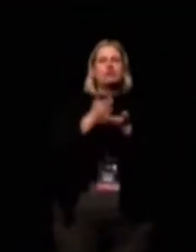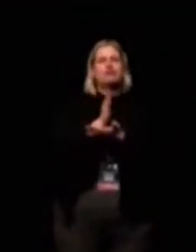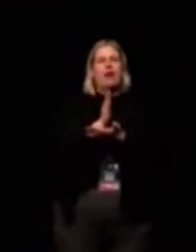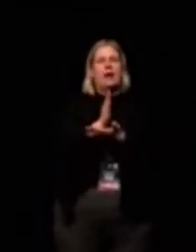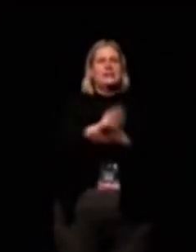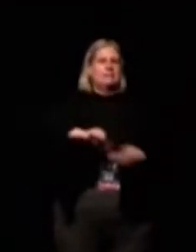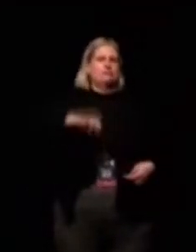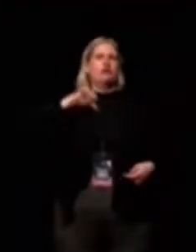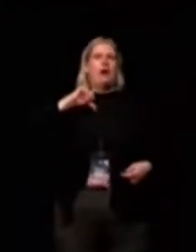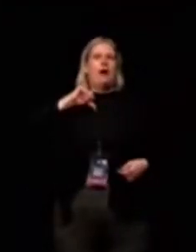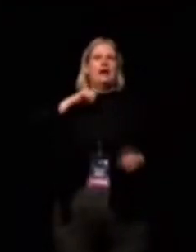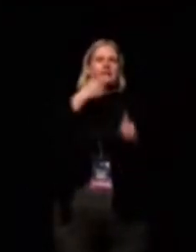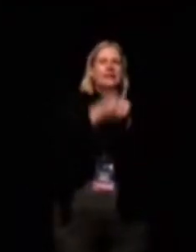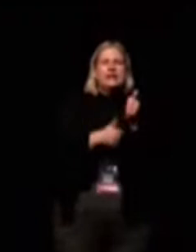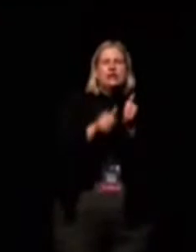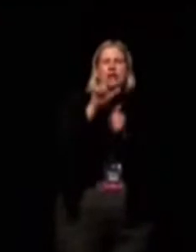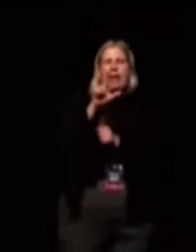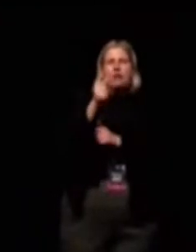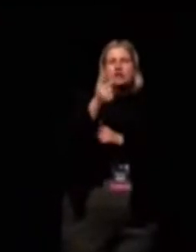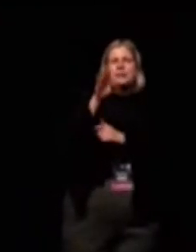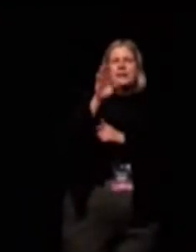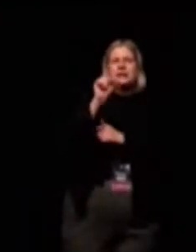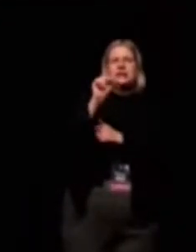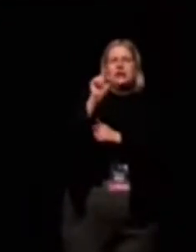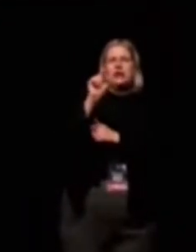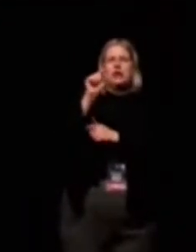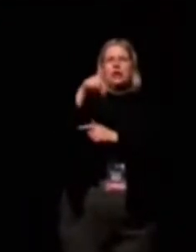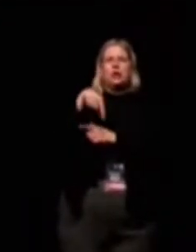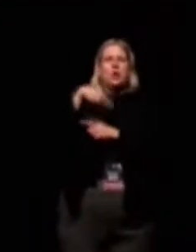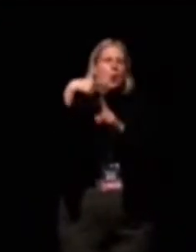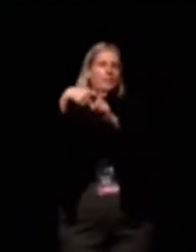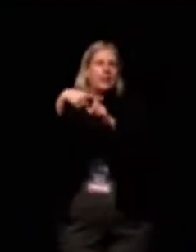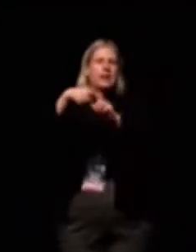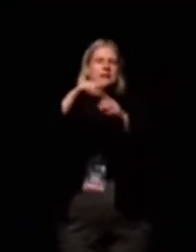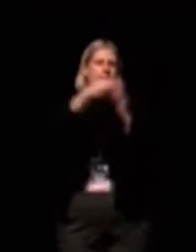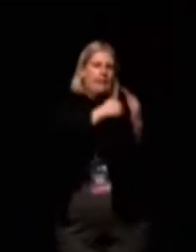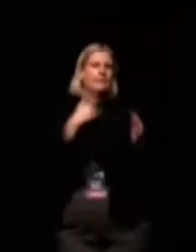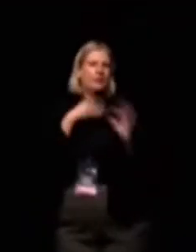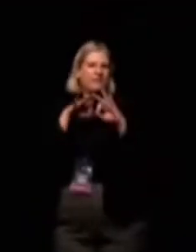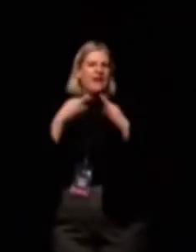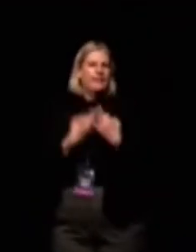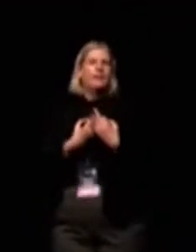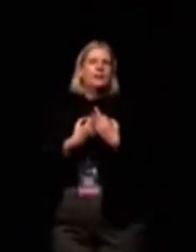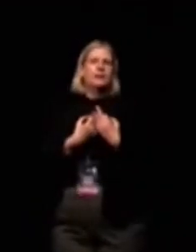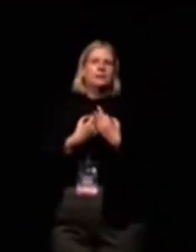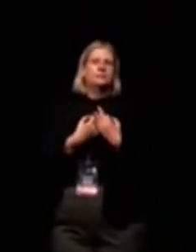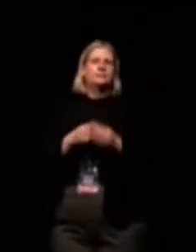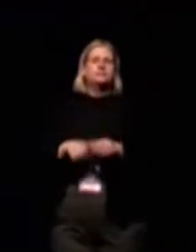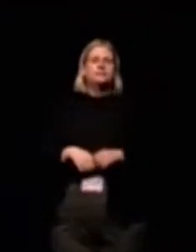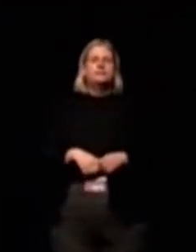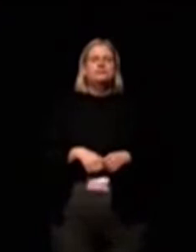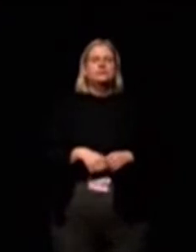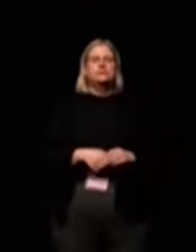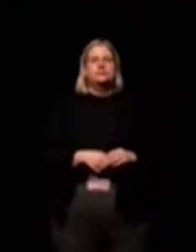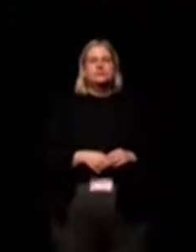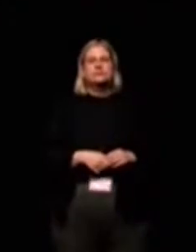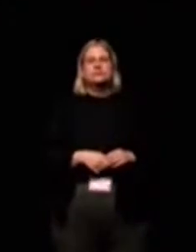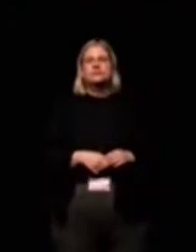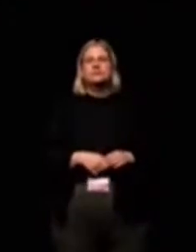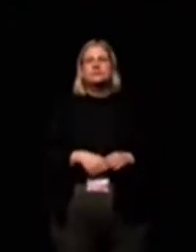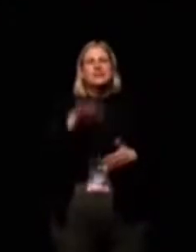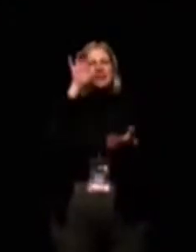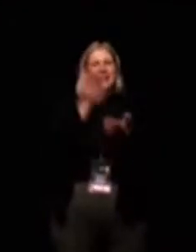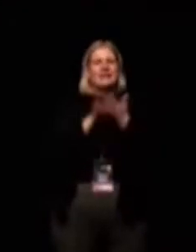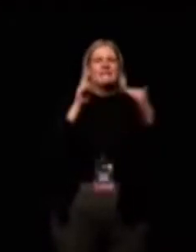of every single LGBTQ plus member of our family. We believe in rights for them. And we believe